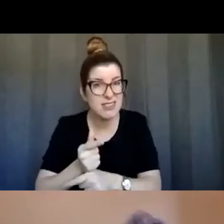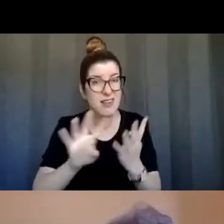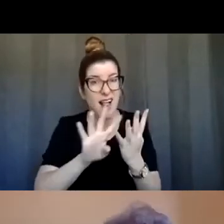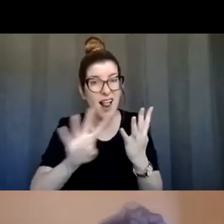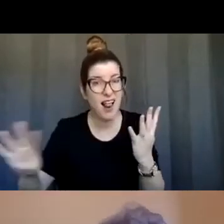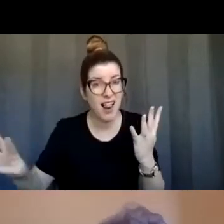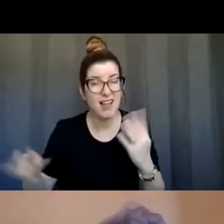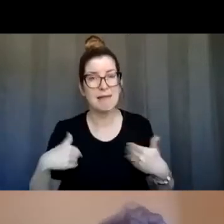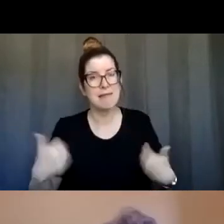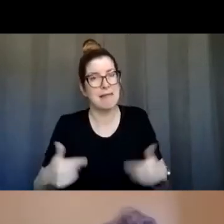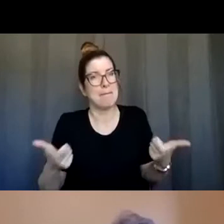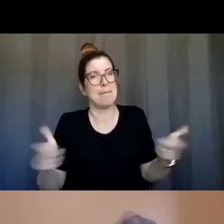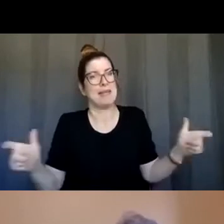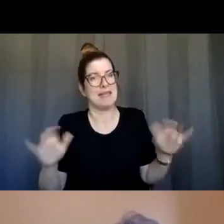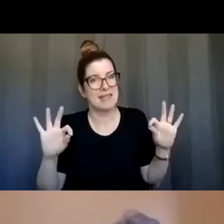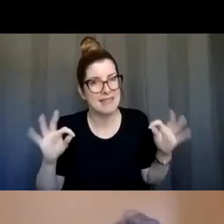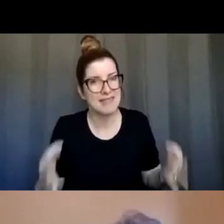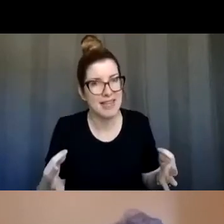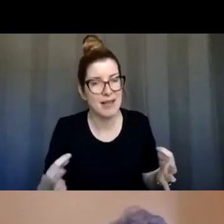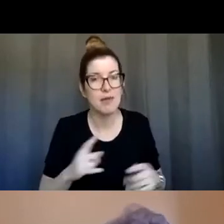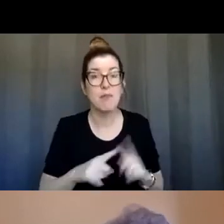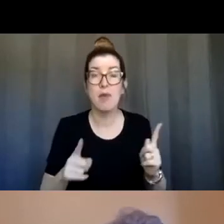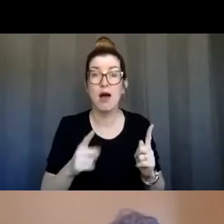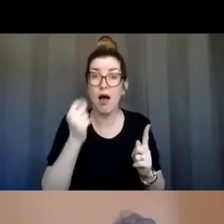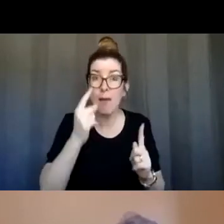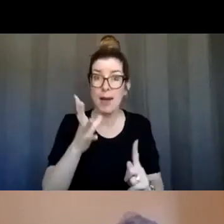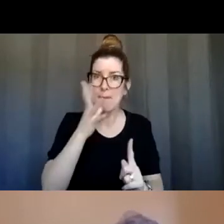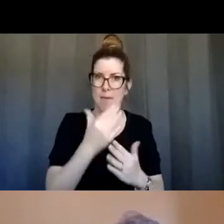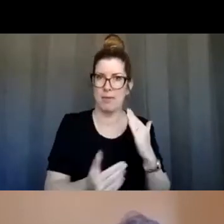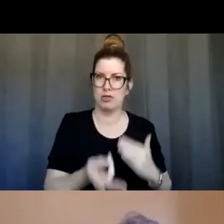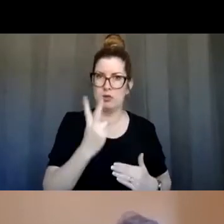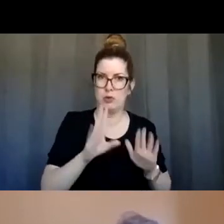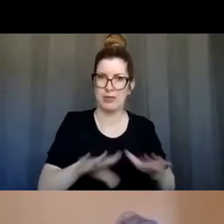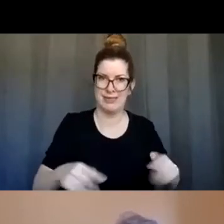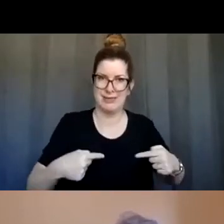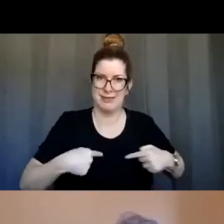we had a big family, but she didn't. It was just two of us in my household, so